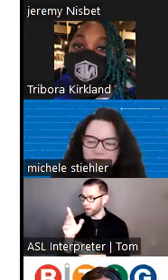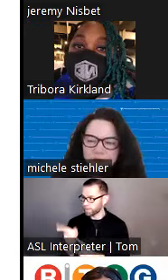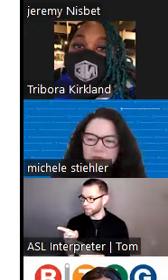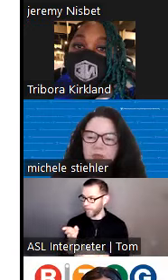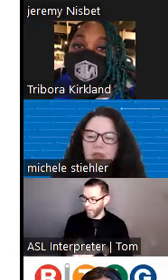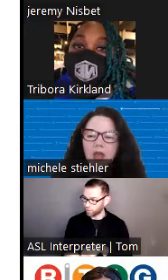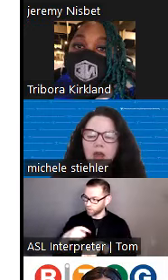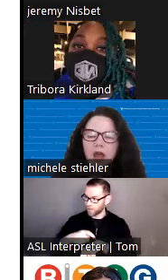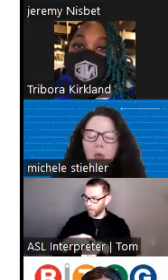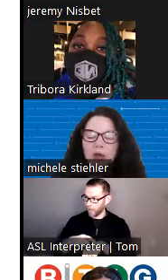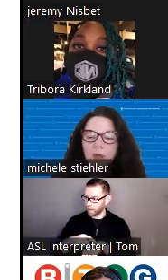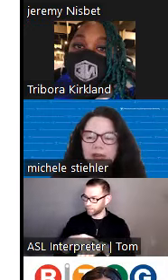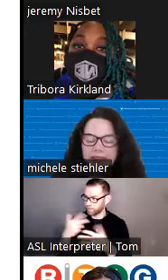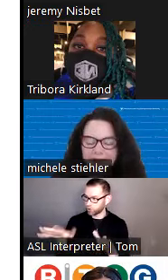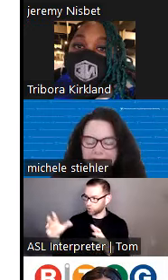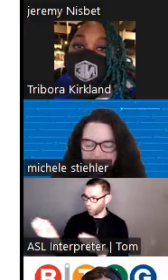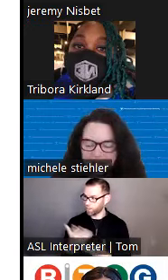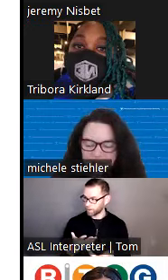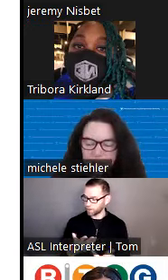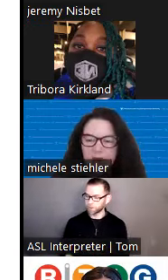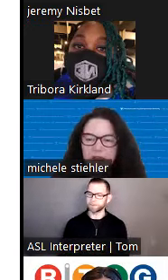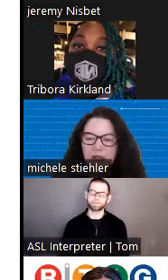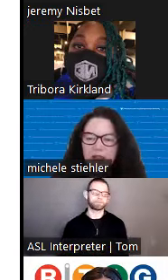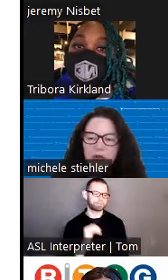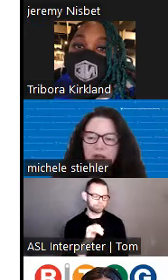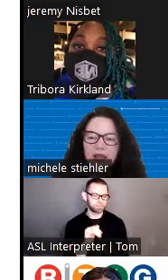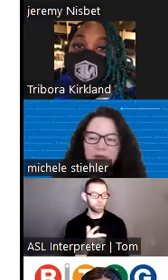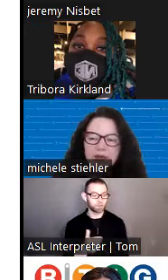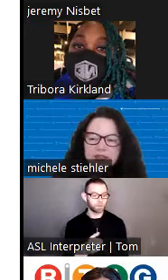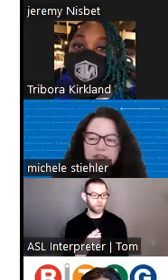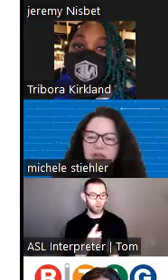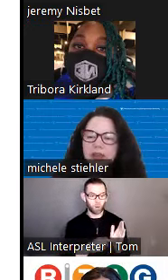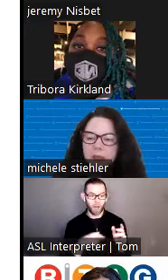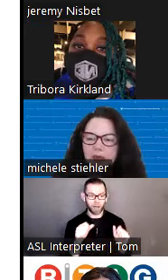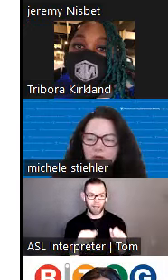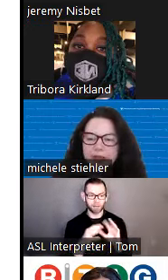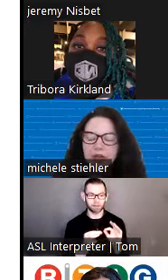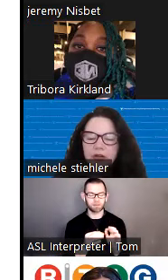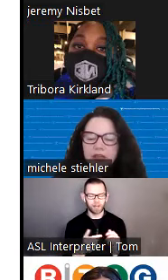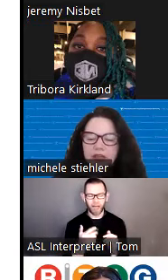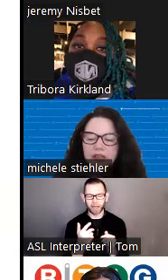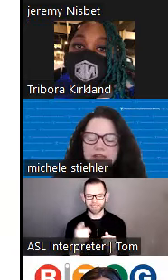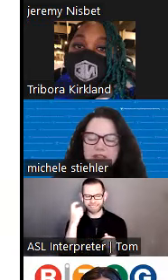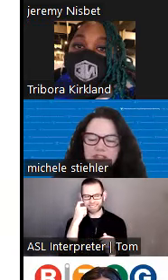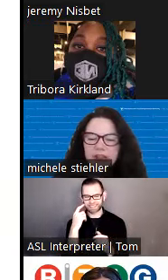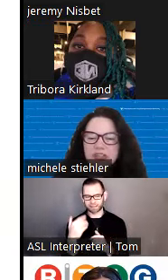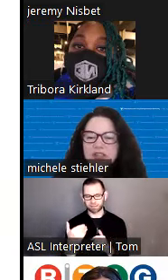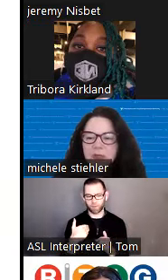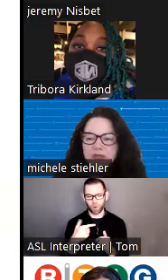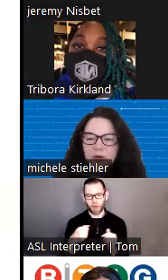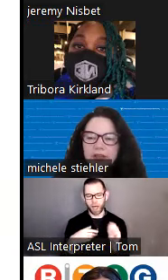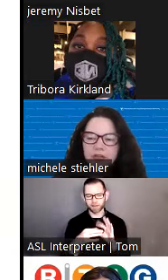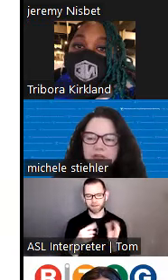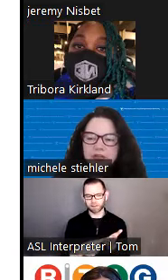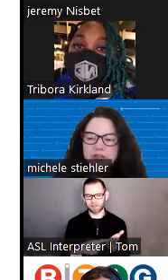told. What I can speak to and what I was talking about earlier is the challenges